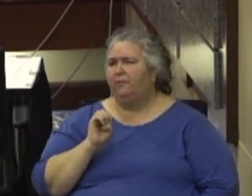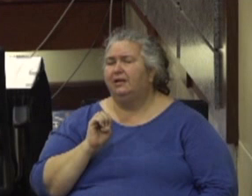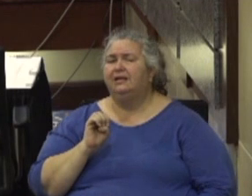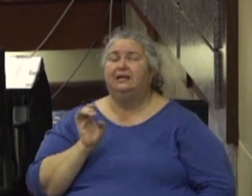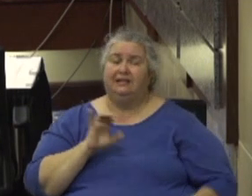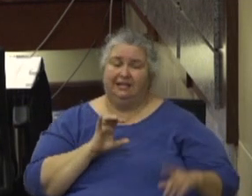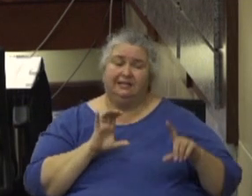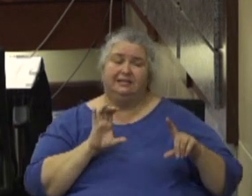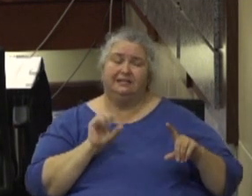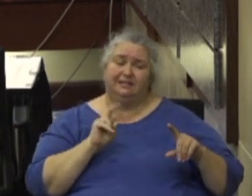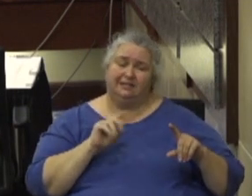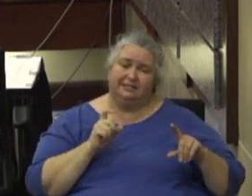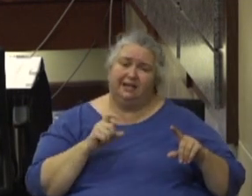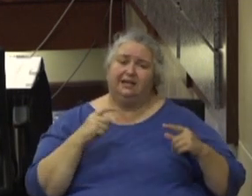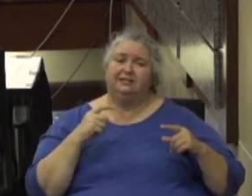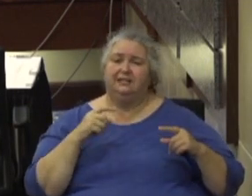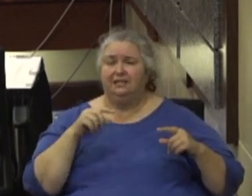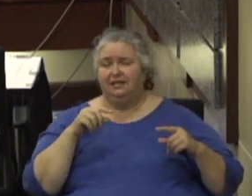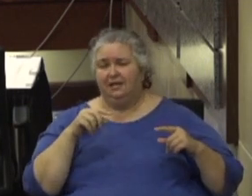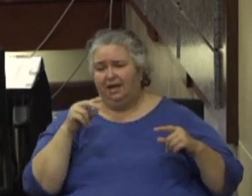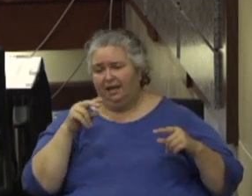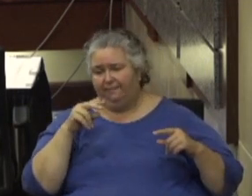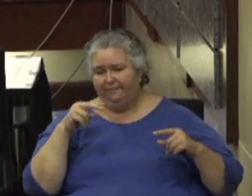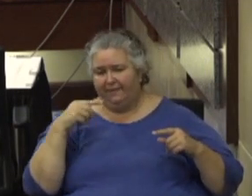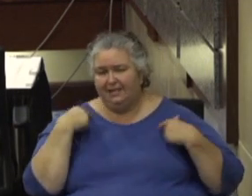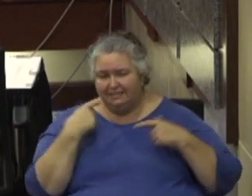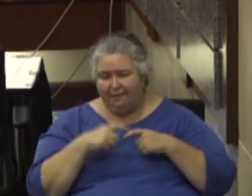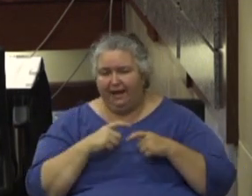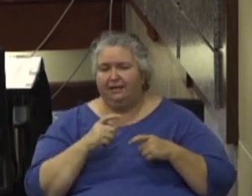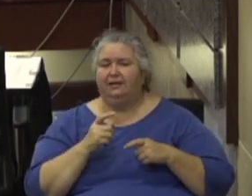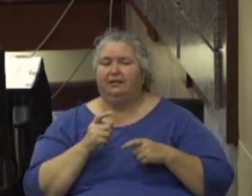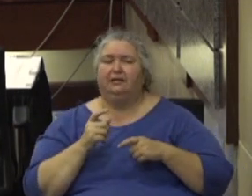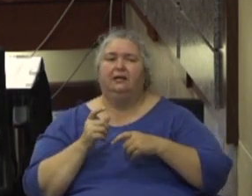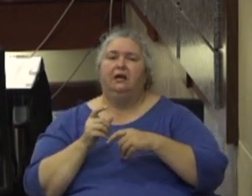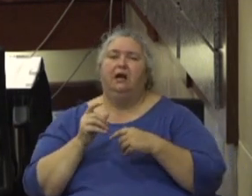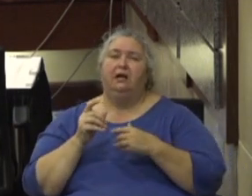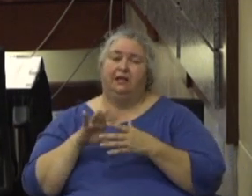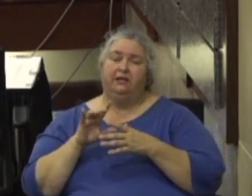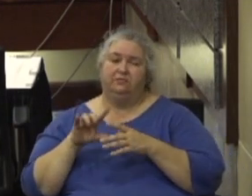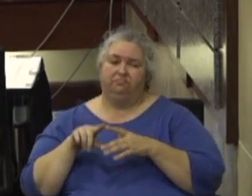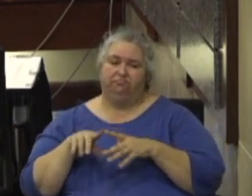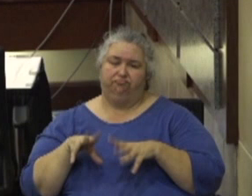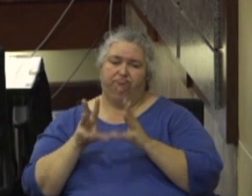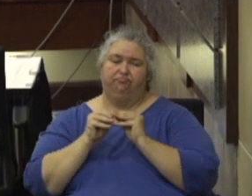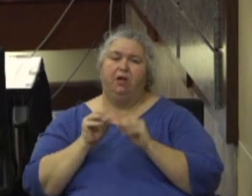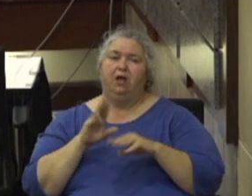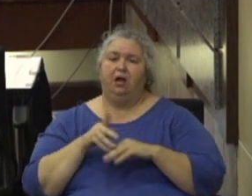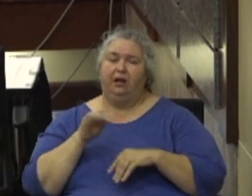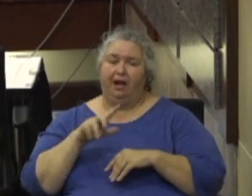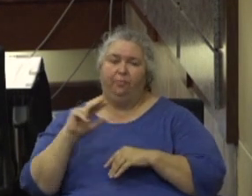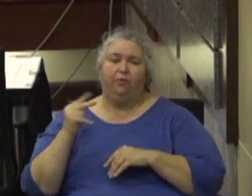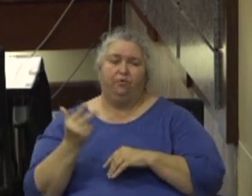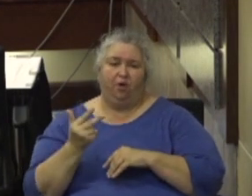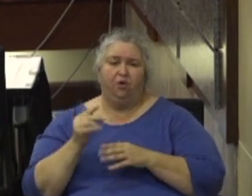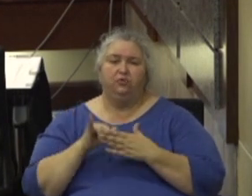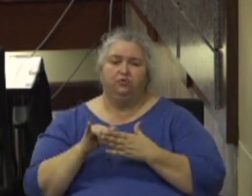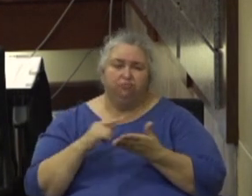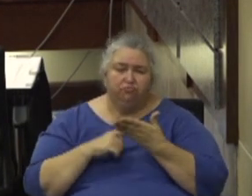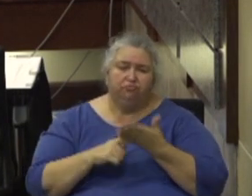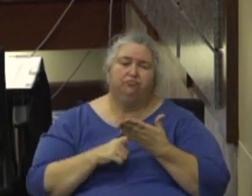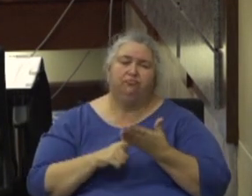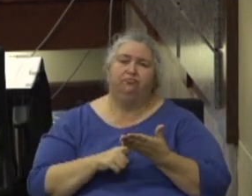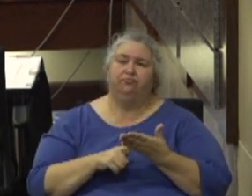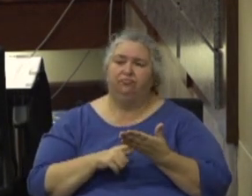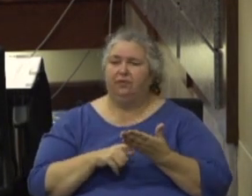African American Chamber, to do a Q&A on April 3rd to help businesses go through the